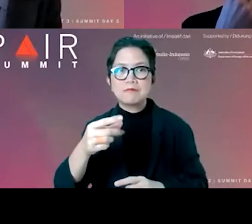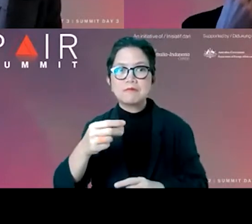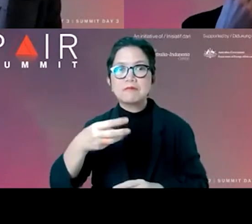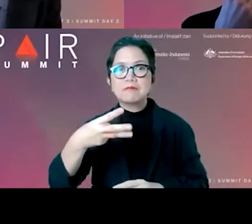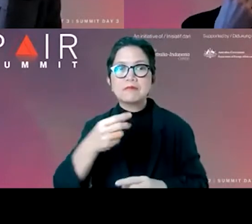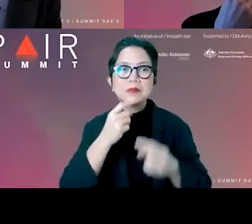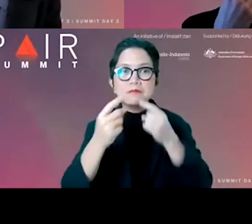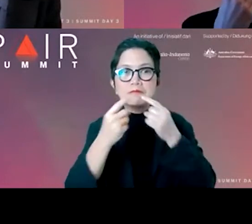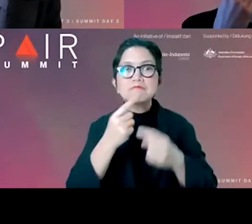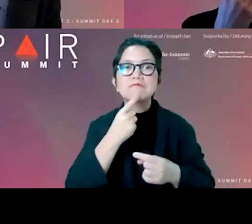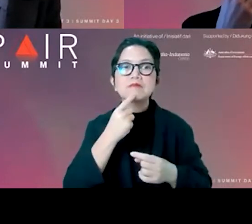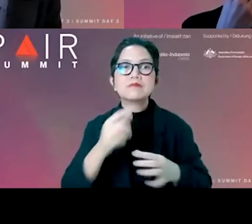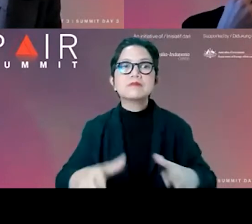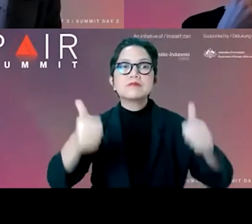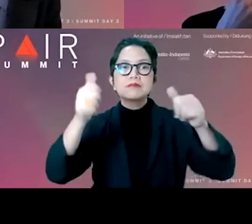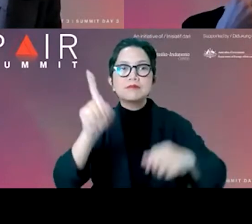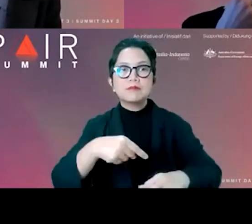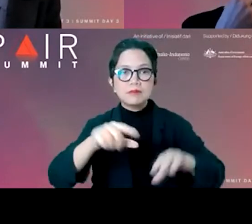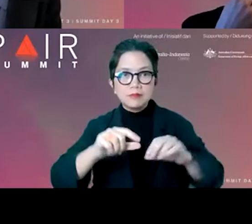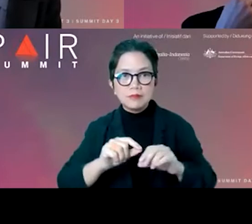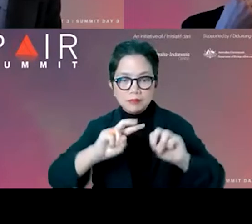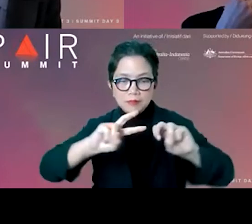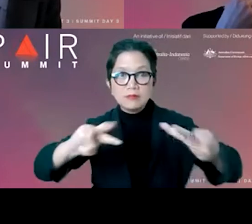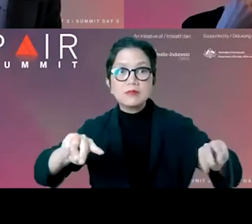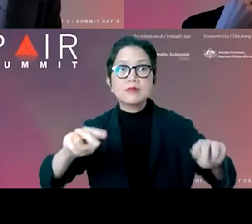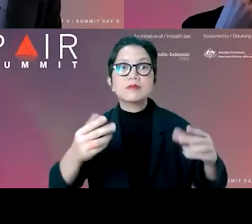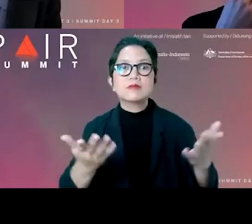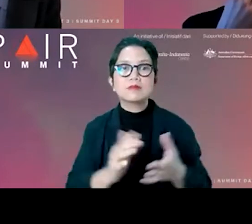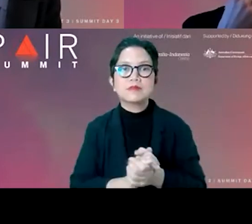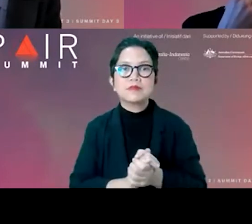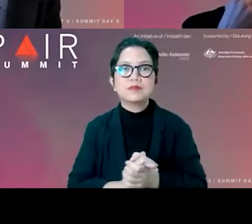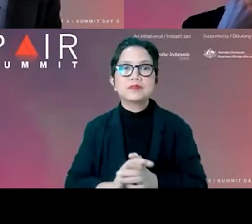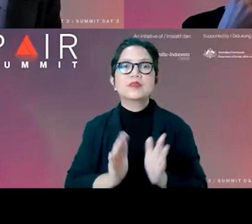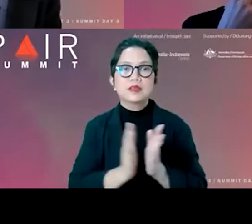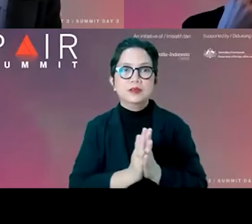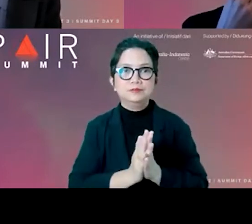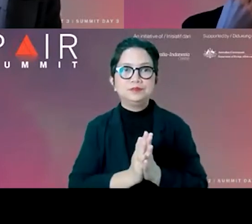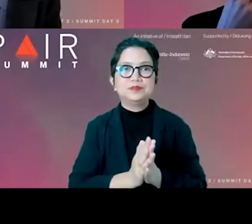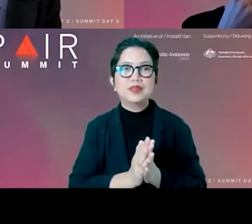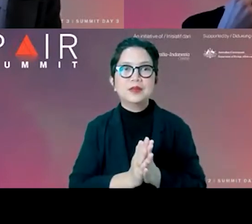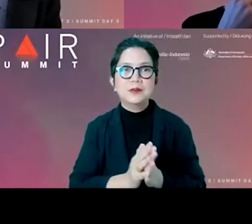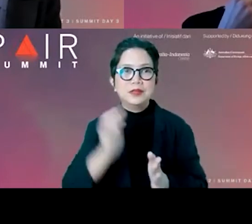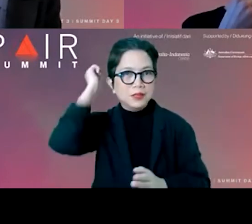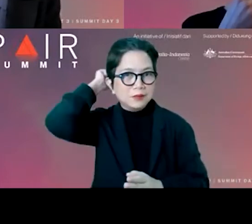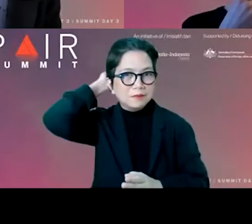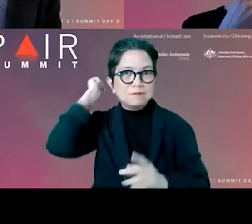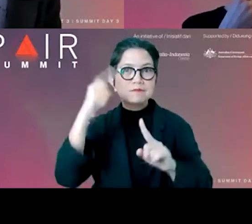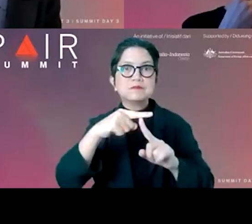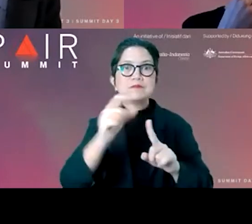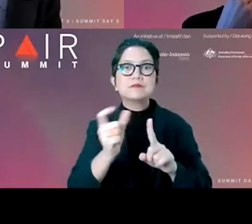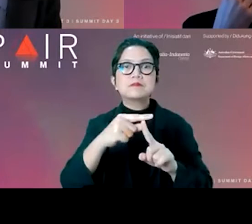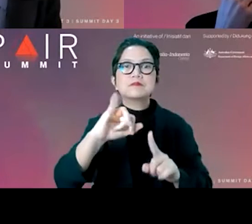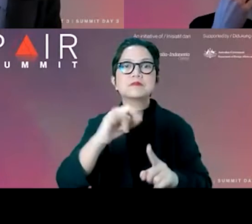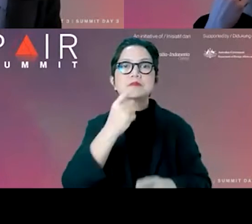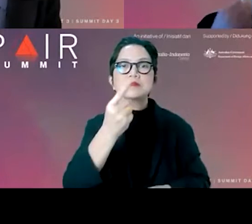Okay, thank you, Helen. Good morning, ladies and gentlemen. Thank you for giving me a chance to